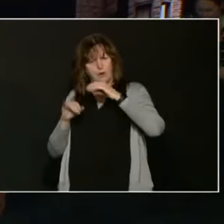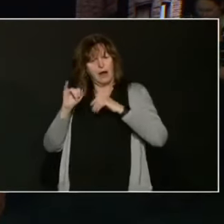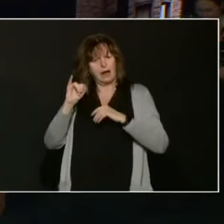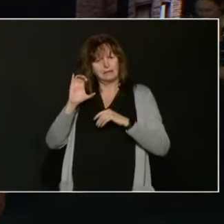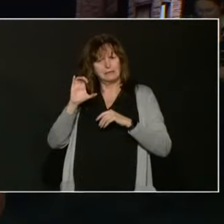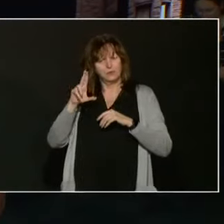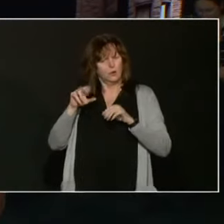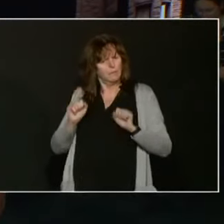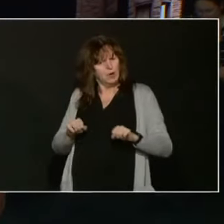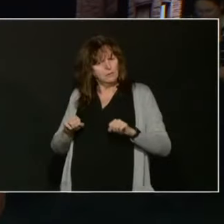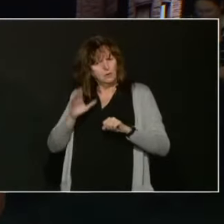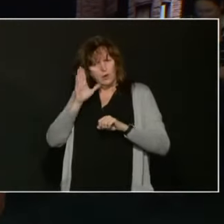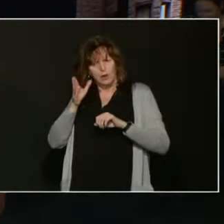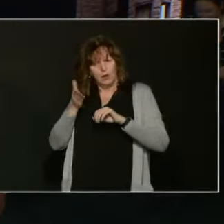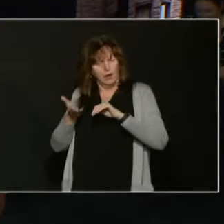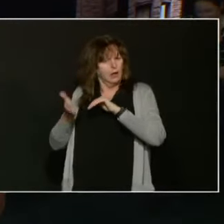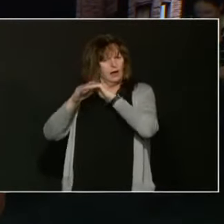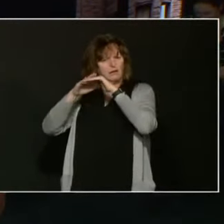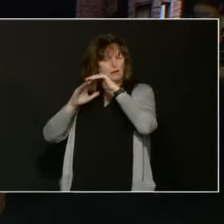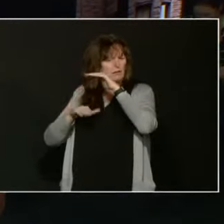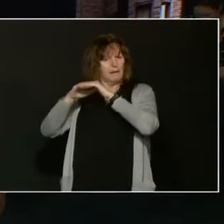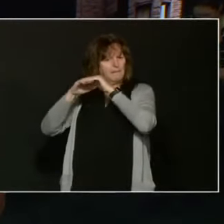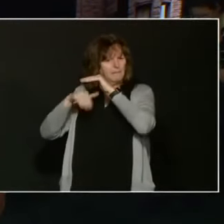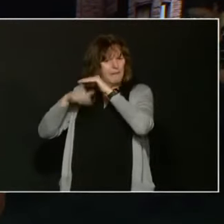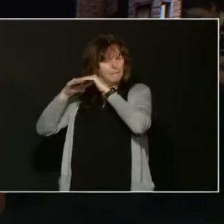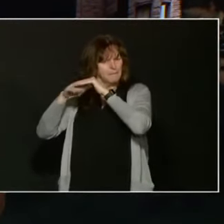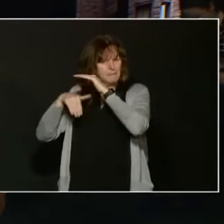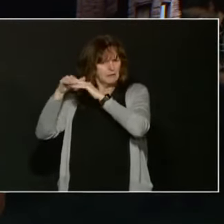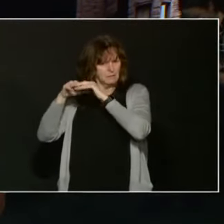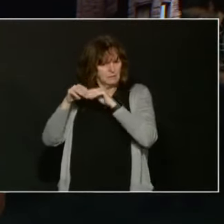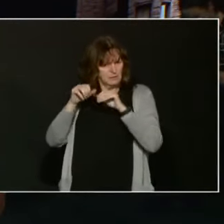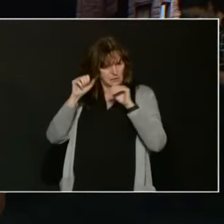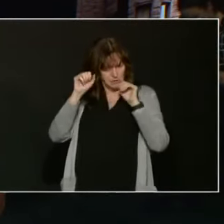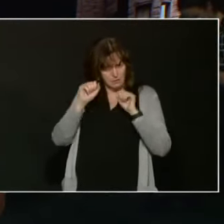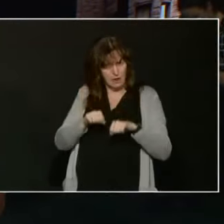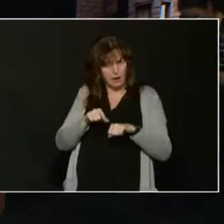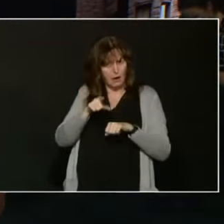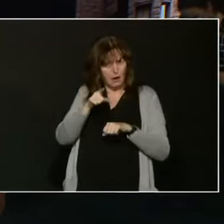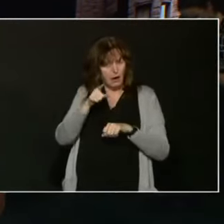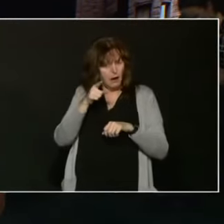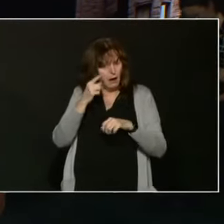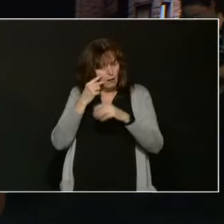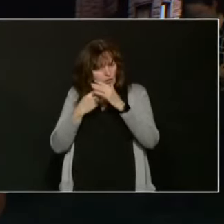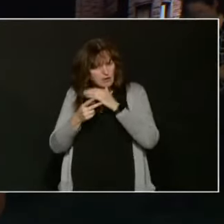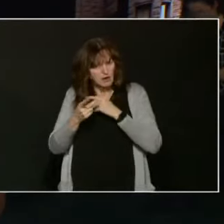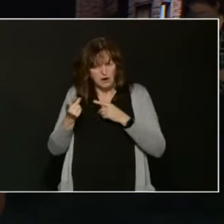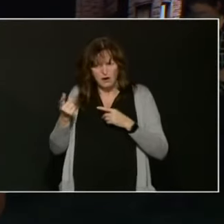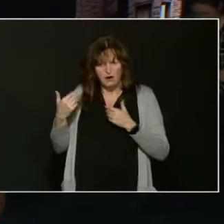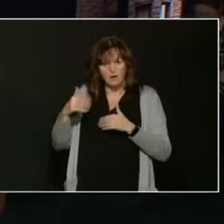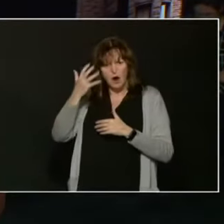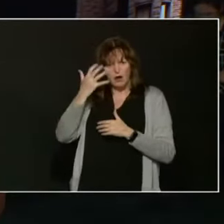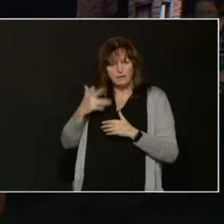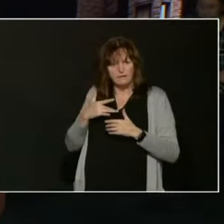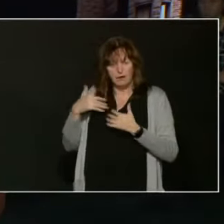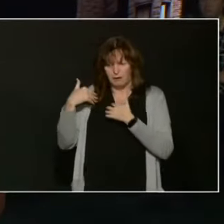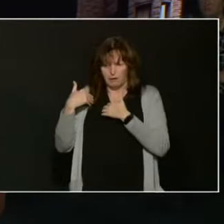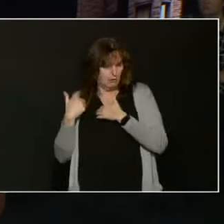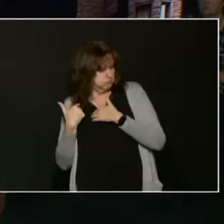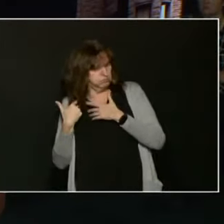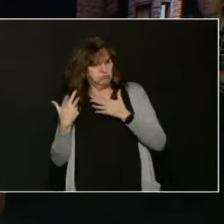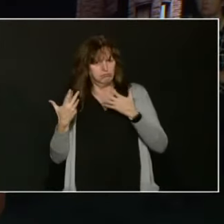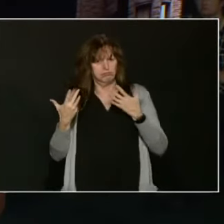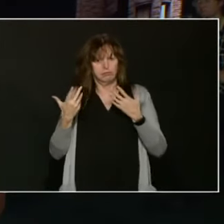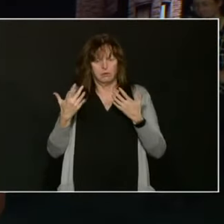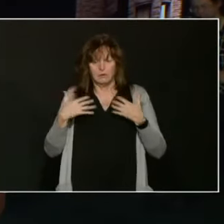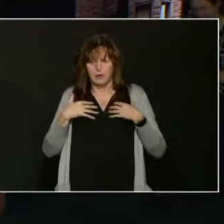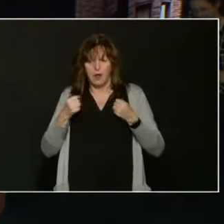to predict just how much more of a burden this could put potentially on the existing backlogs? So